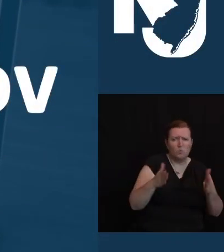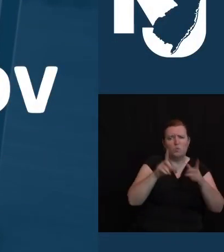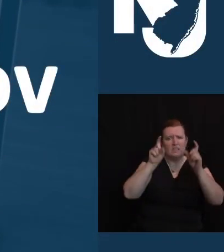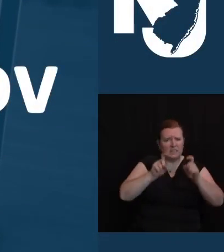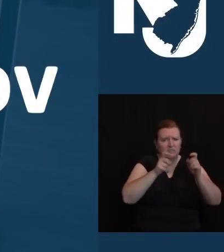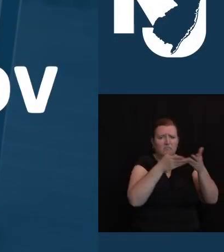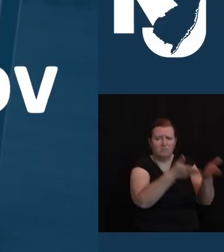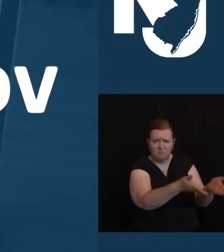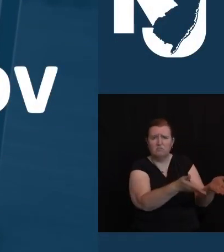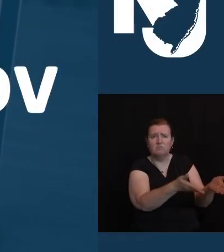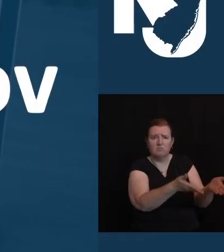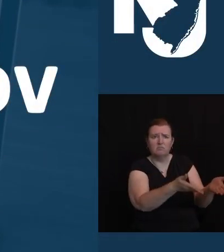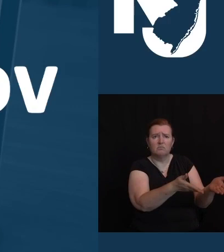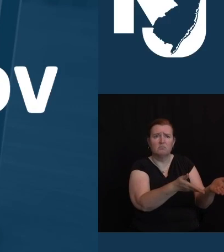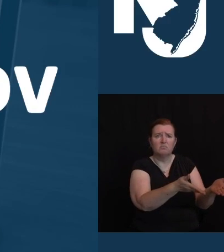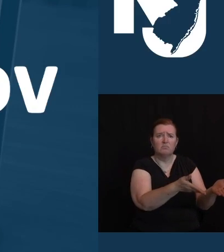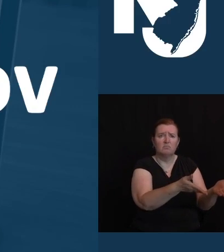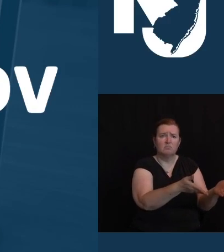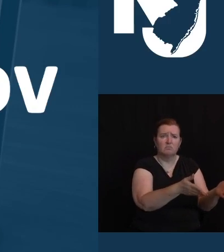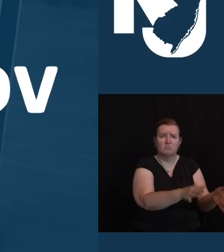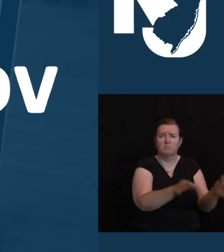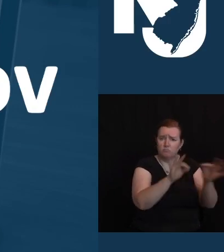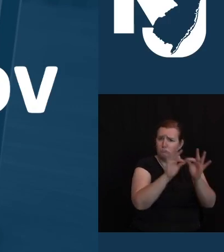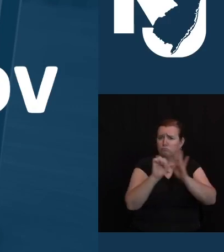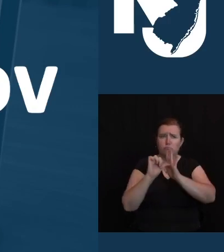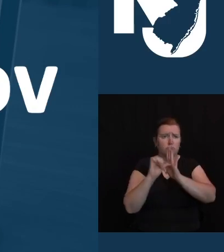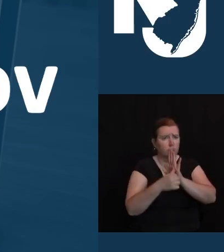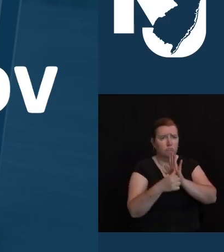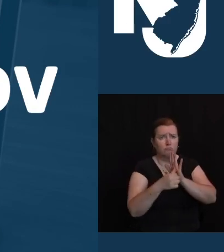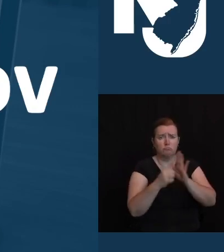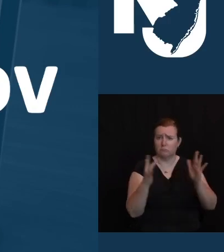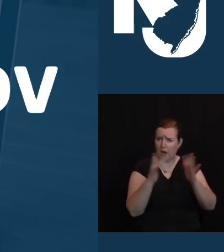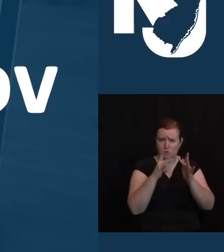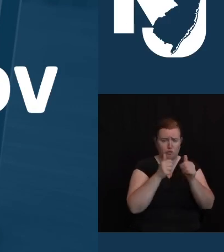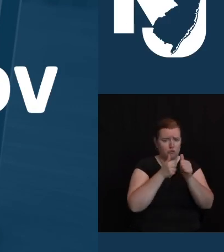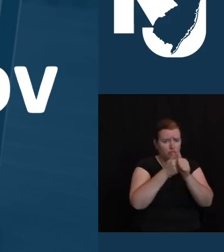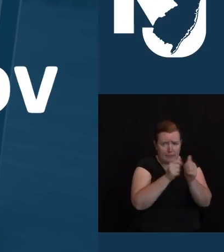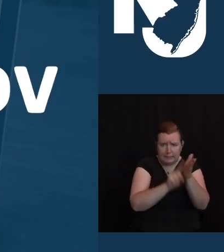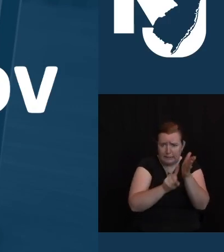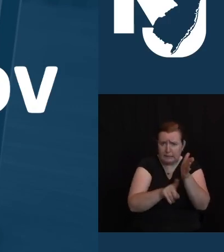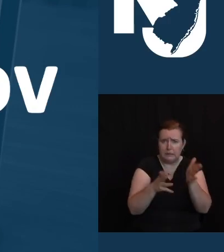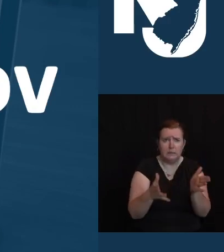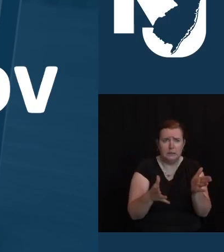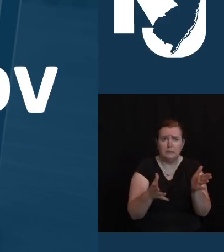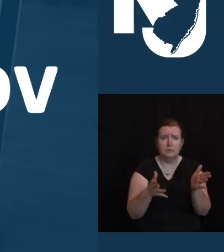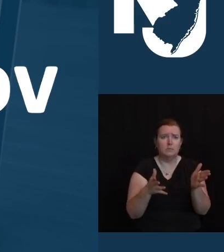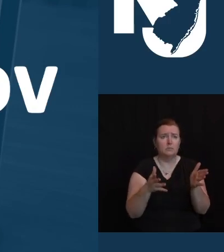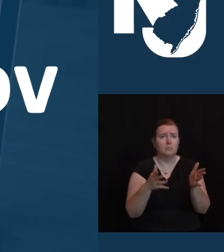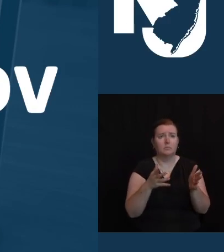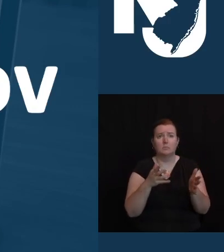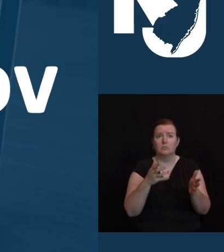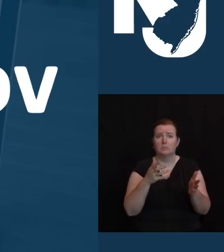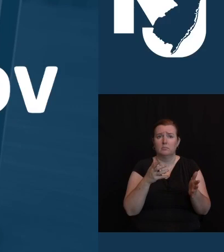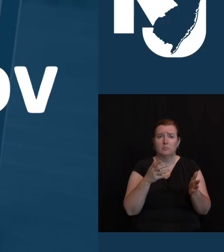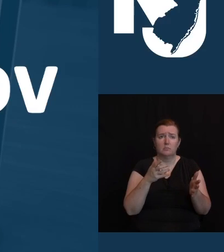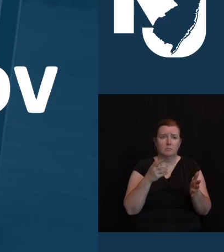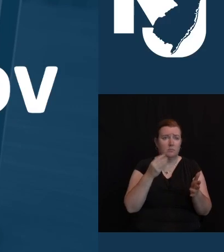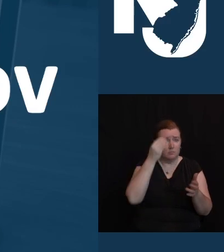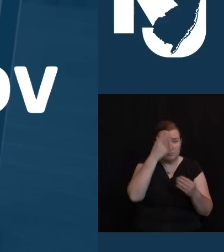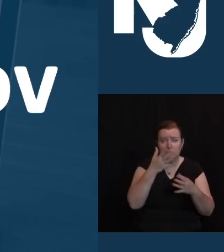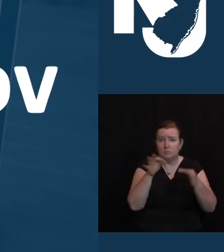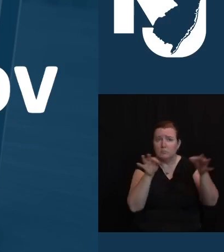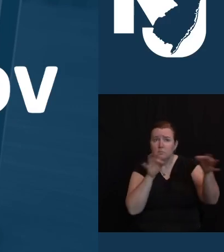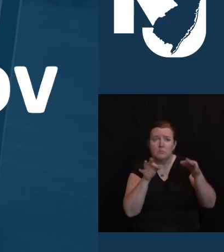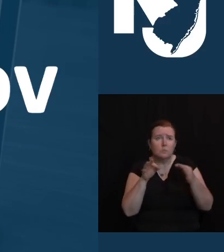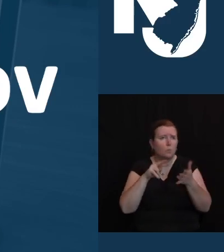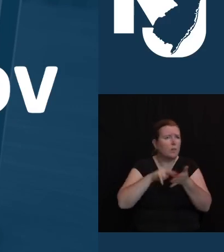importance of contact tracing. As part of this effort, we are aiming to increase knowledge of what contact tracing is and